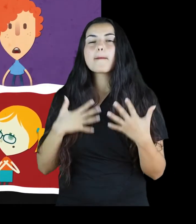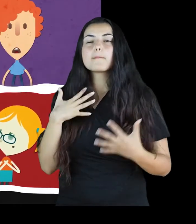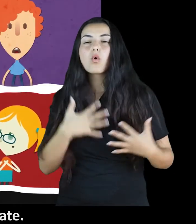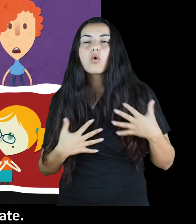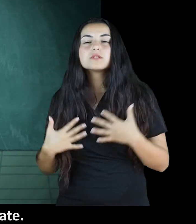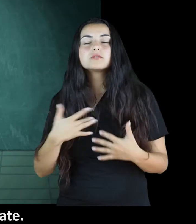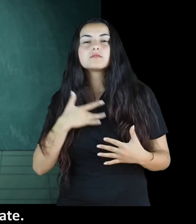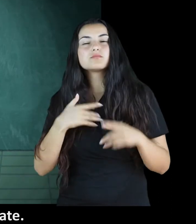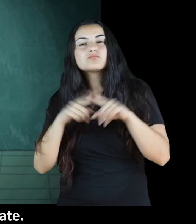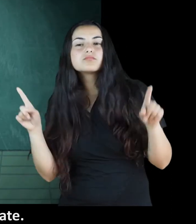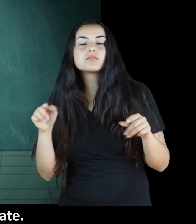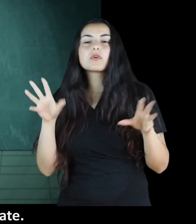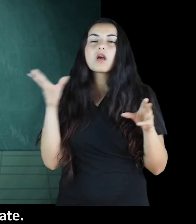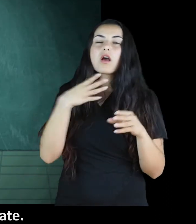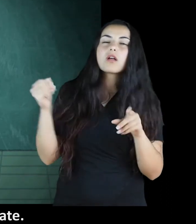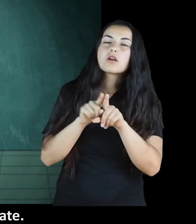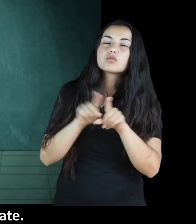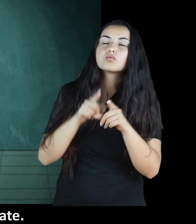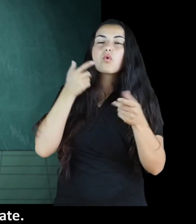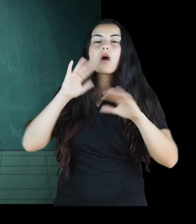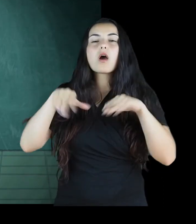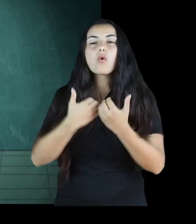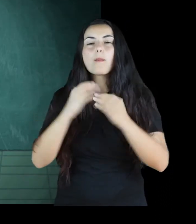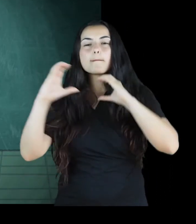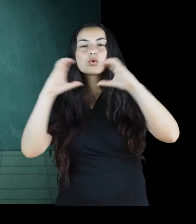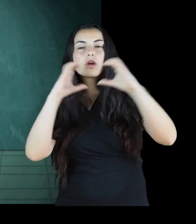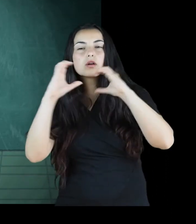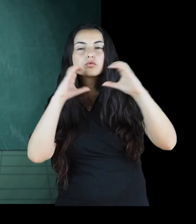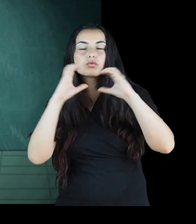emotions. And how you communicate.